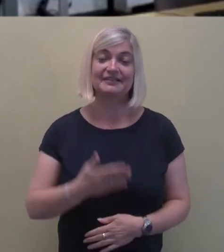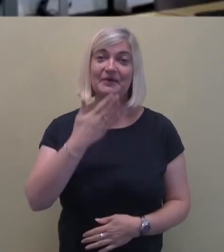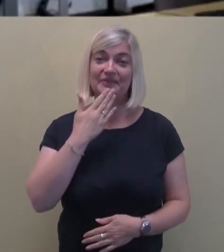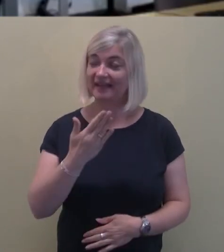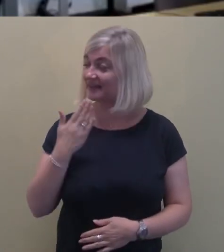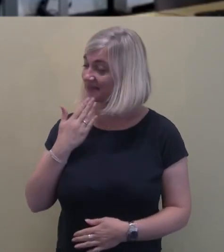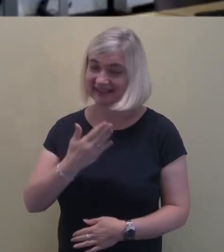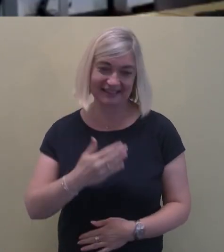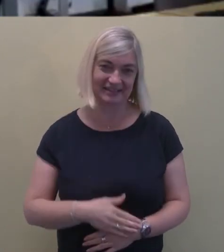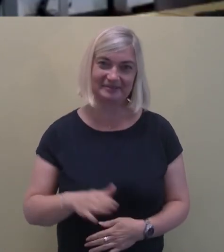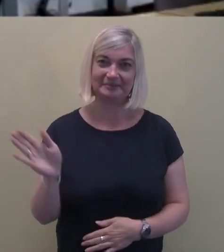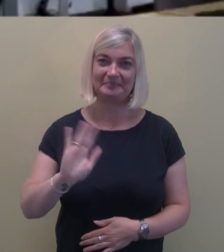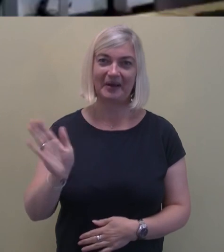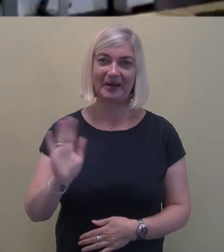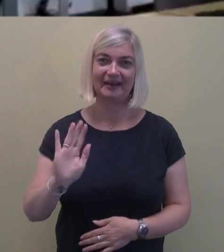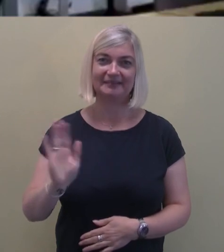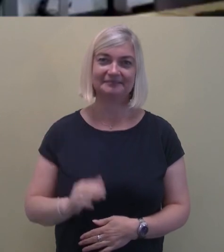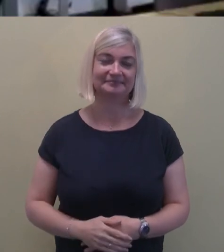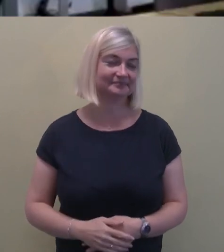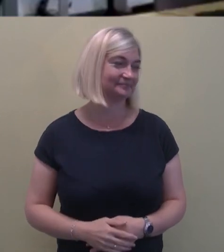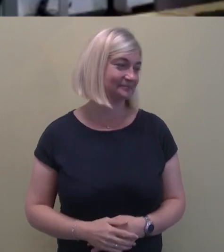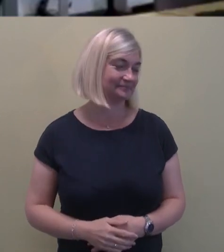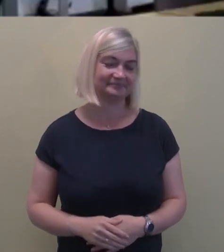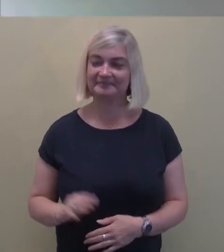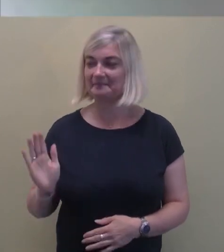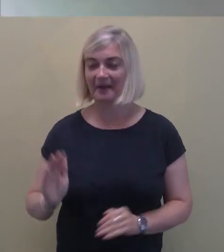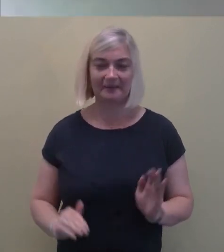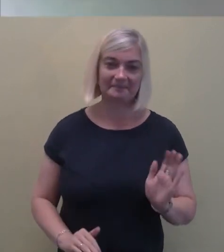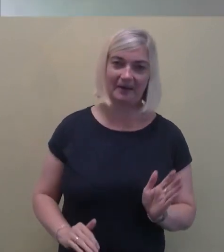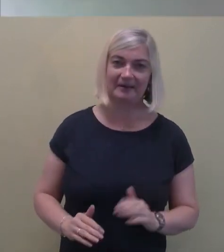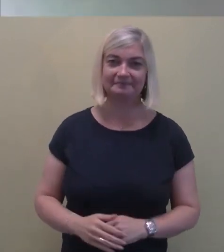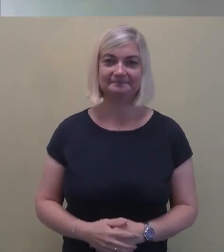that's focused around fashion and careers in fashion. So we hope to